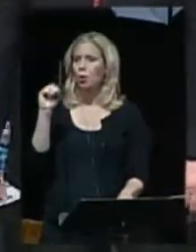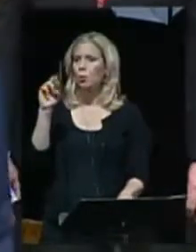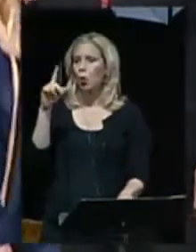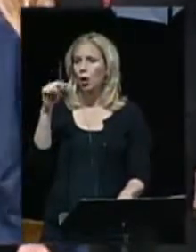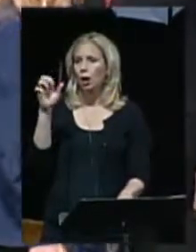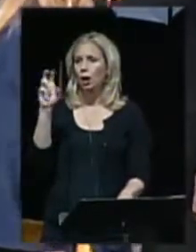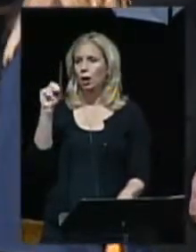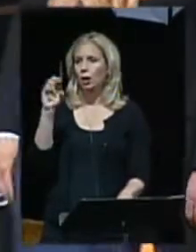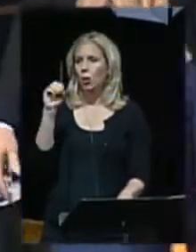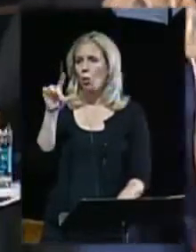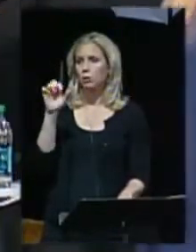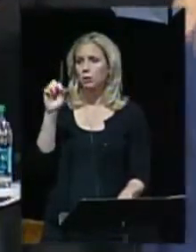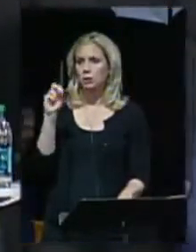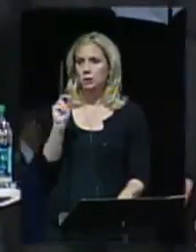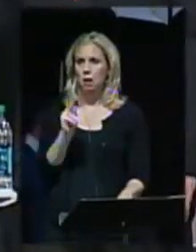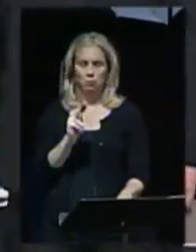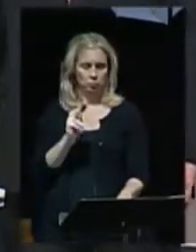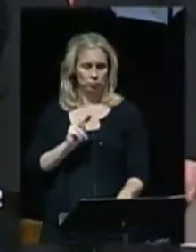Morgan Olson.